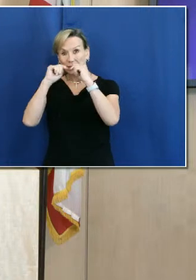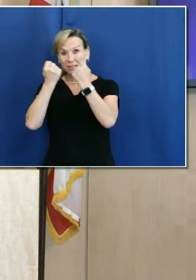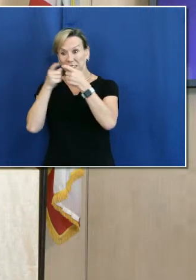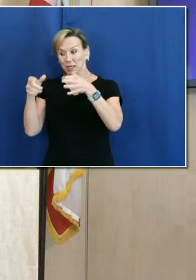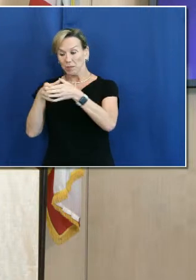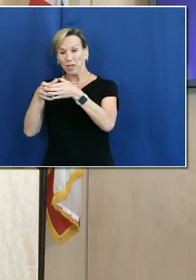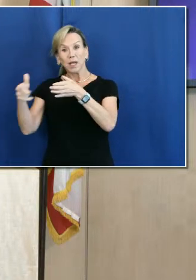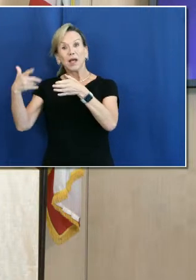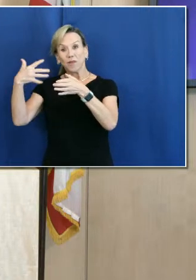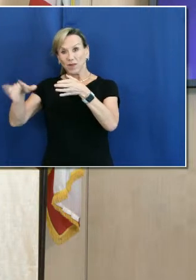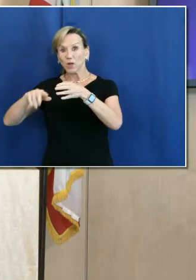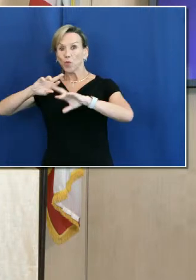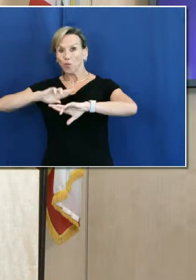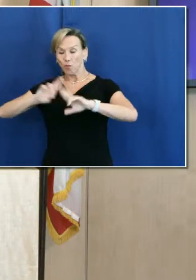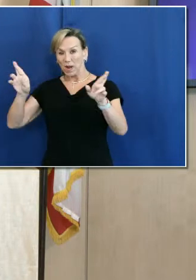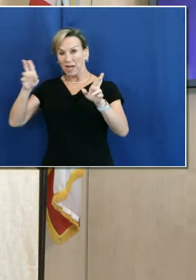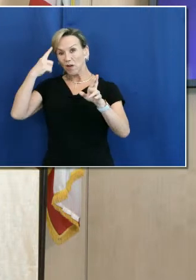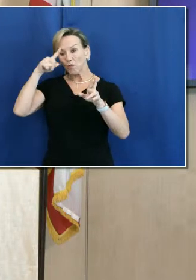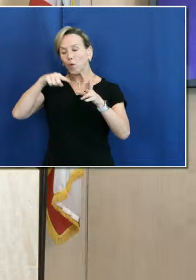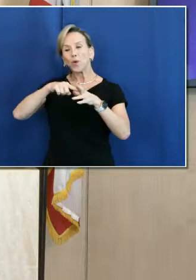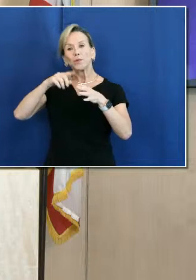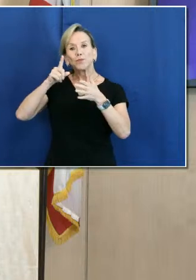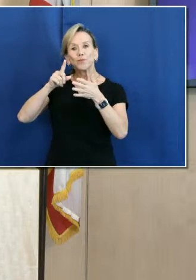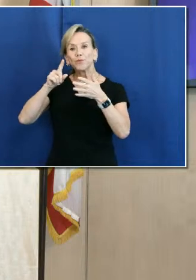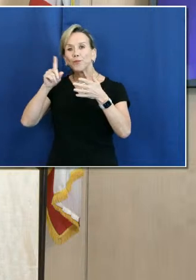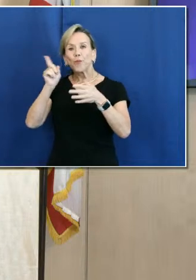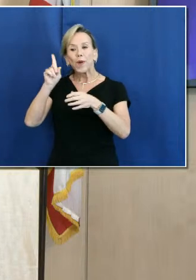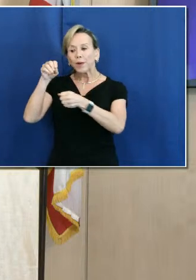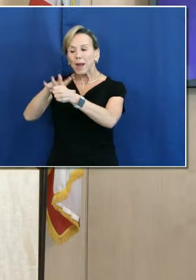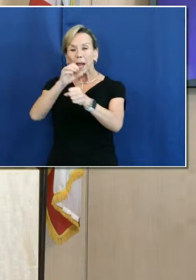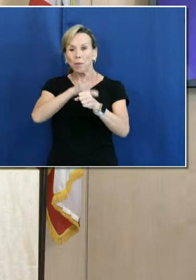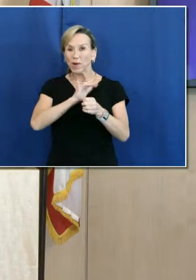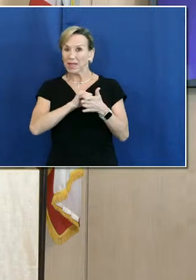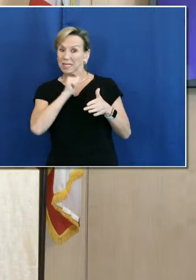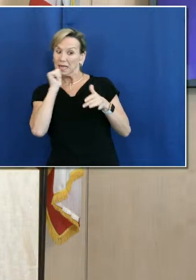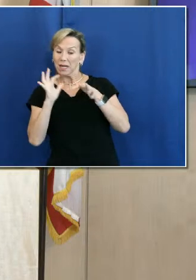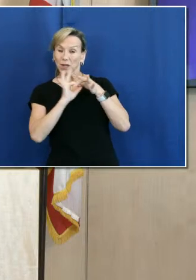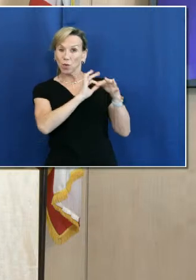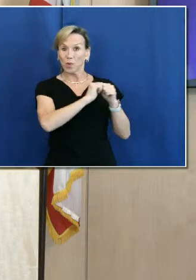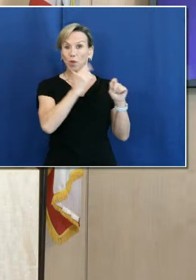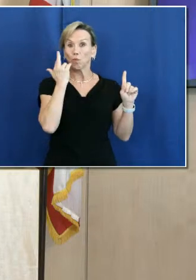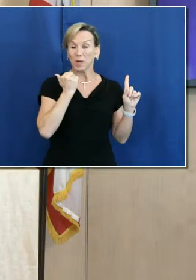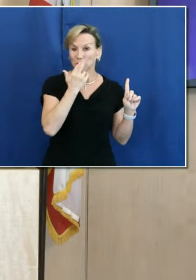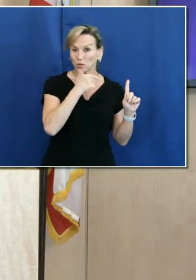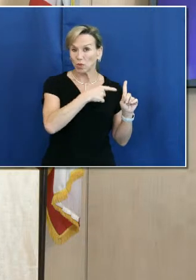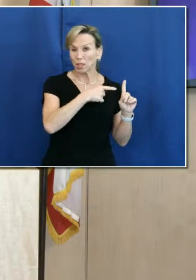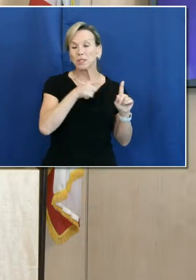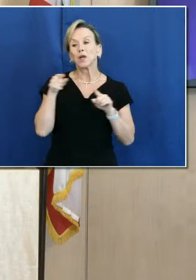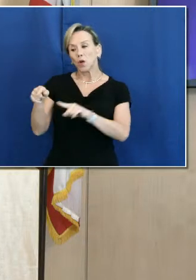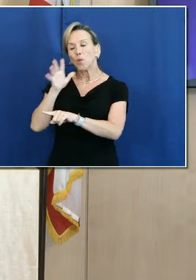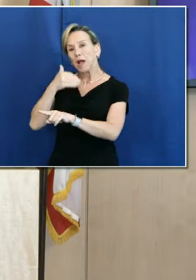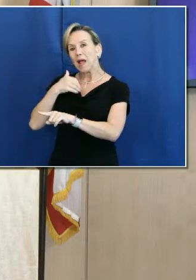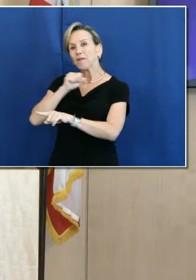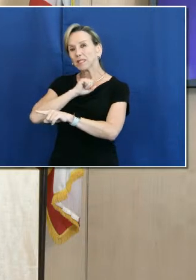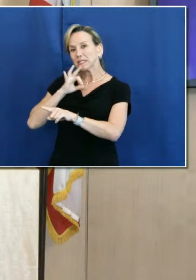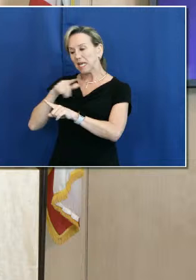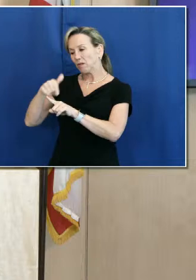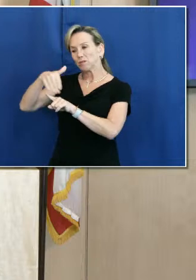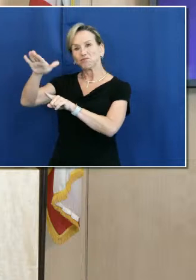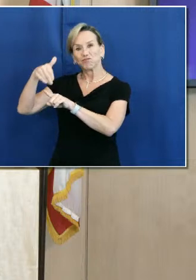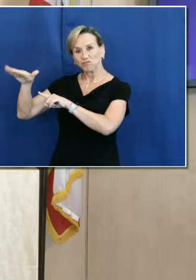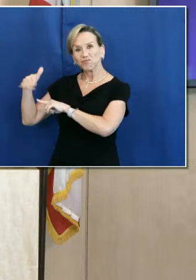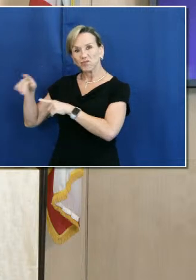those pre-outbreaks that are not restaurants, or we will have staff that will be deployed to